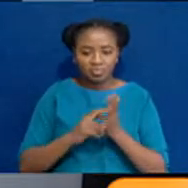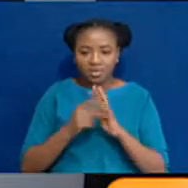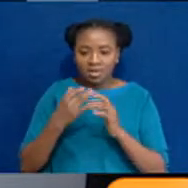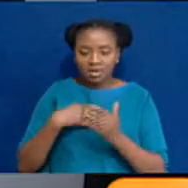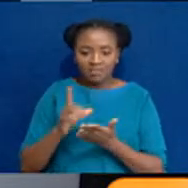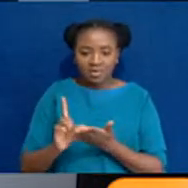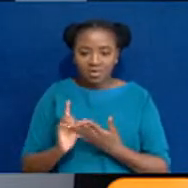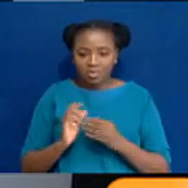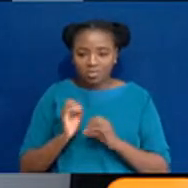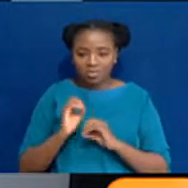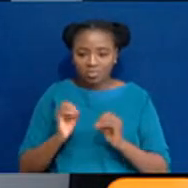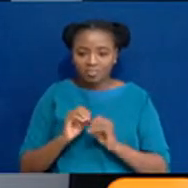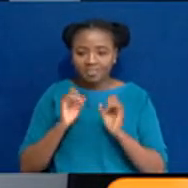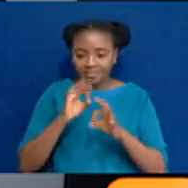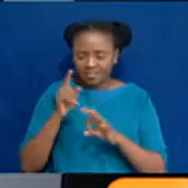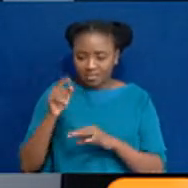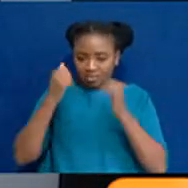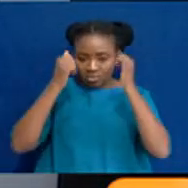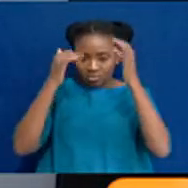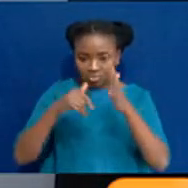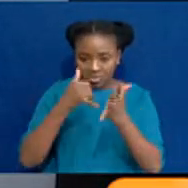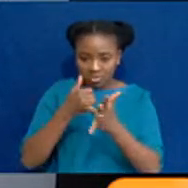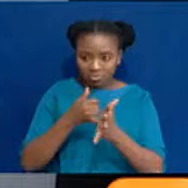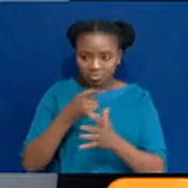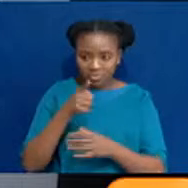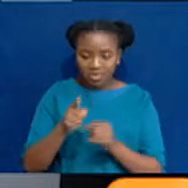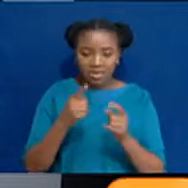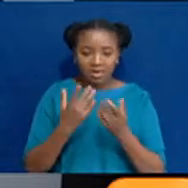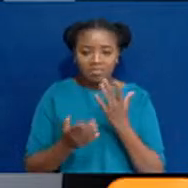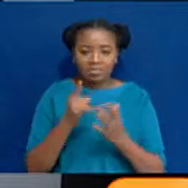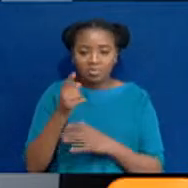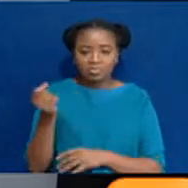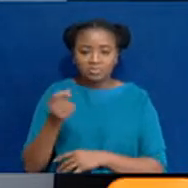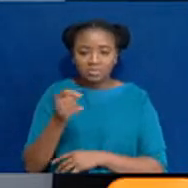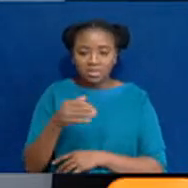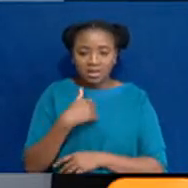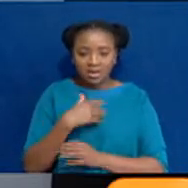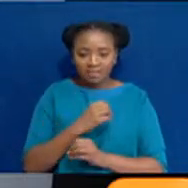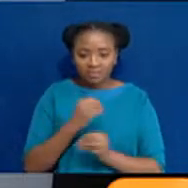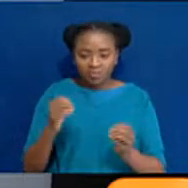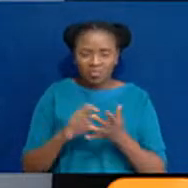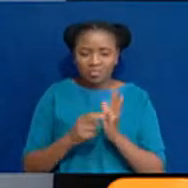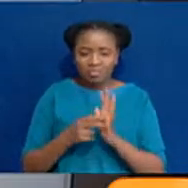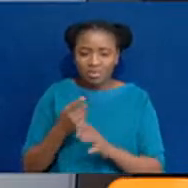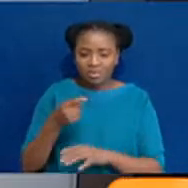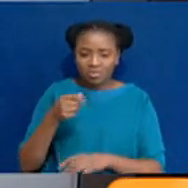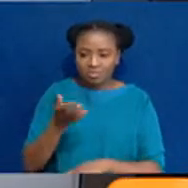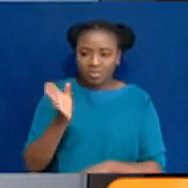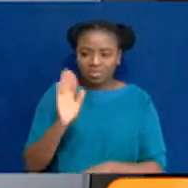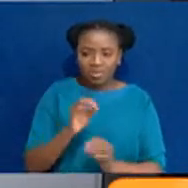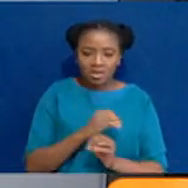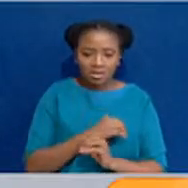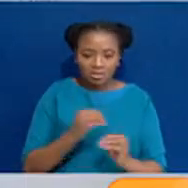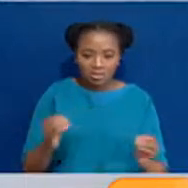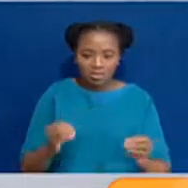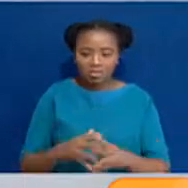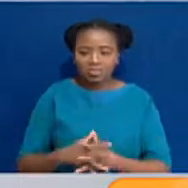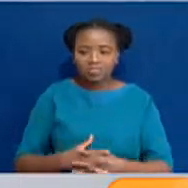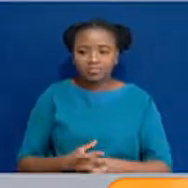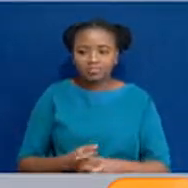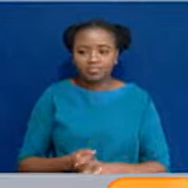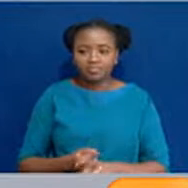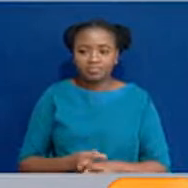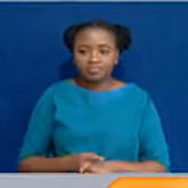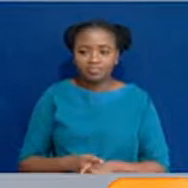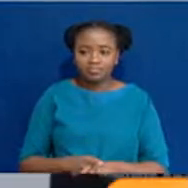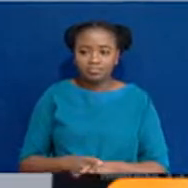student took up an income share agreement and you're not earning, then you don't pay back anything. To achieve this, Chapter Global